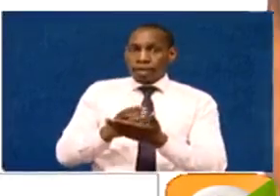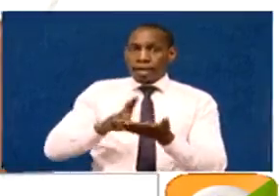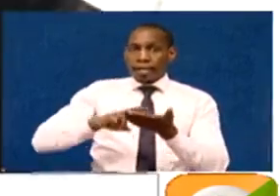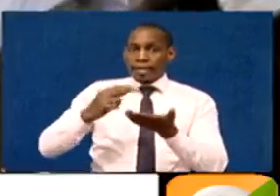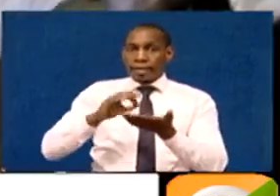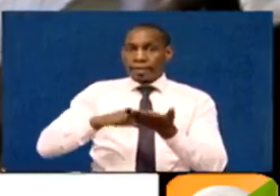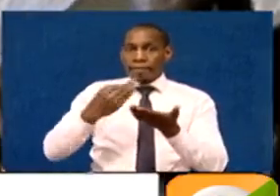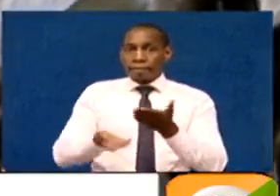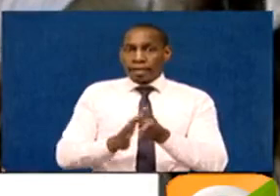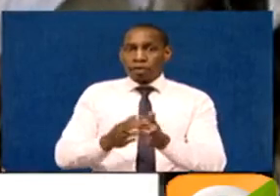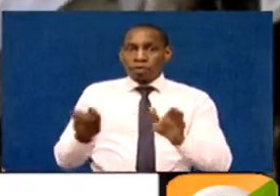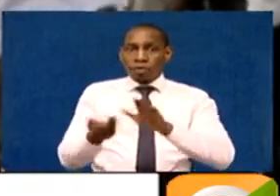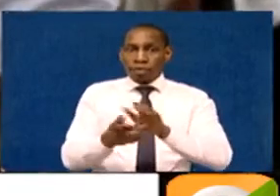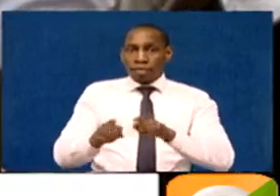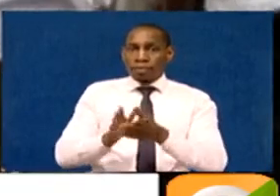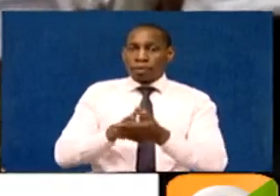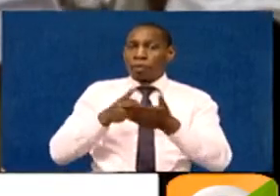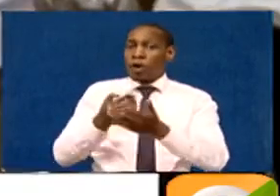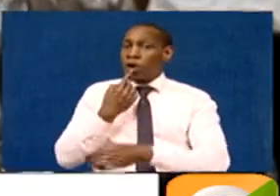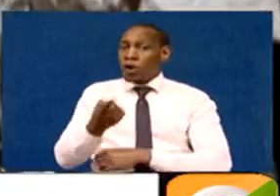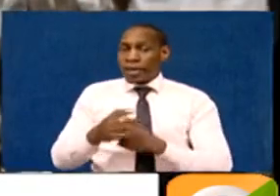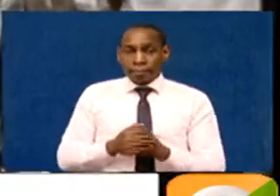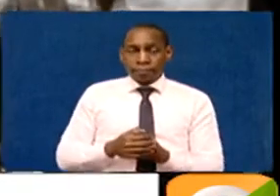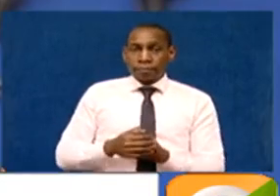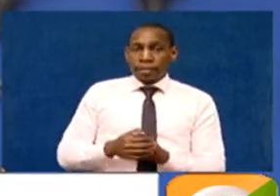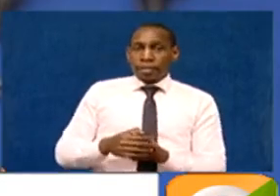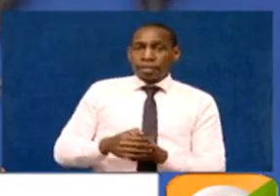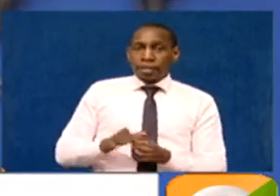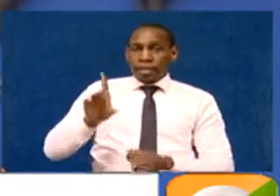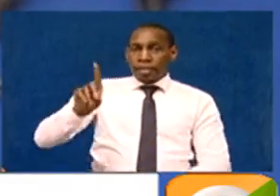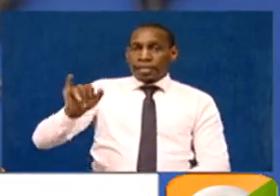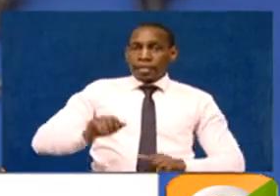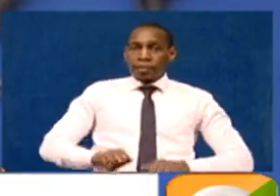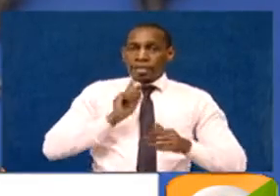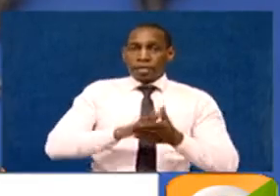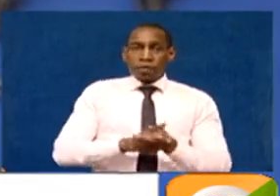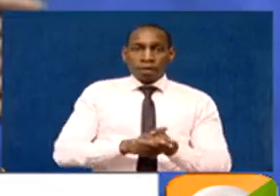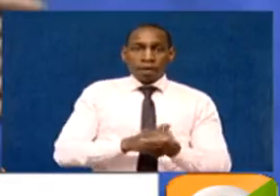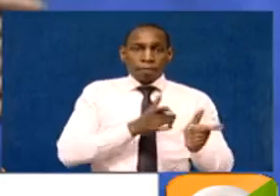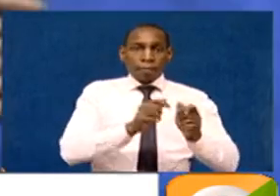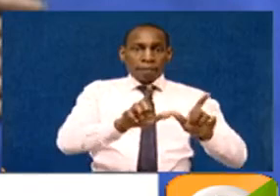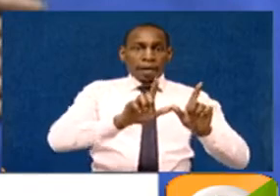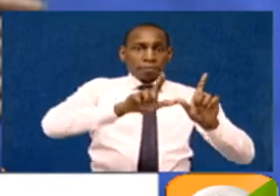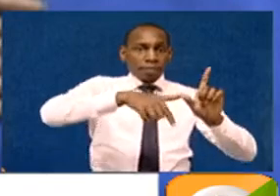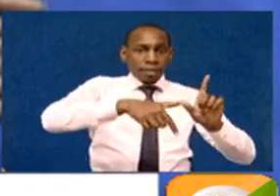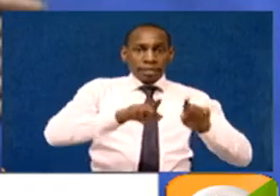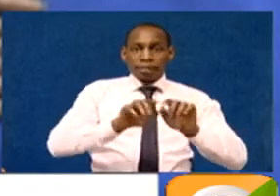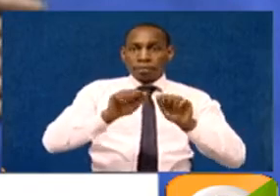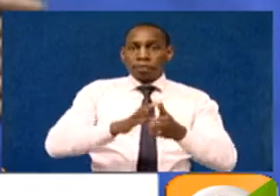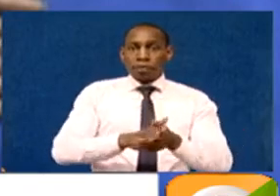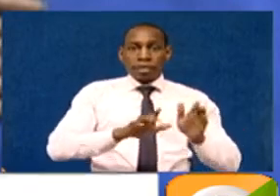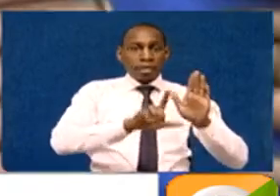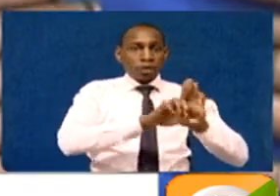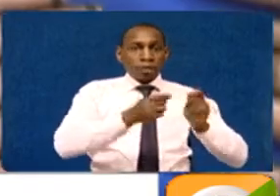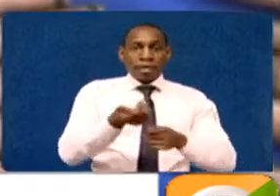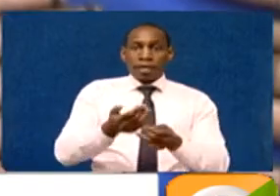appeal or applied for a stay of its execution. Kinoti argues that Wanjigi's firearm license was revoked and it would be illegal